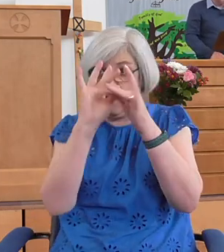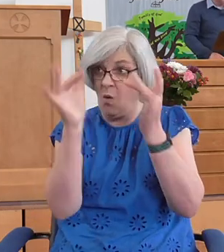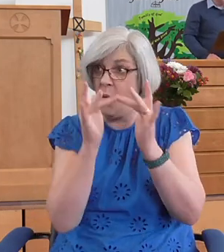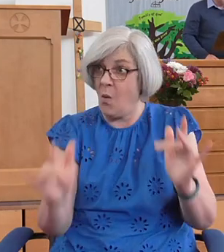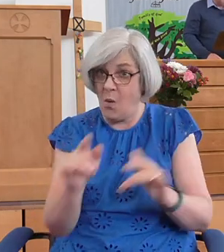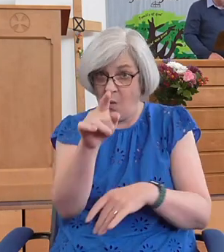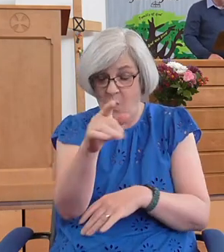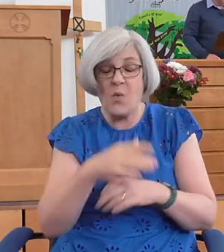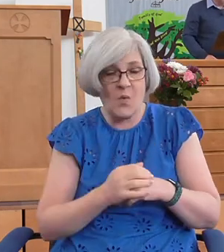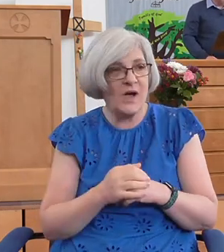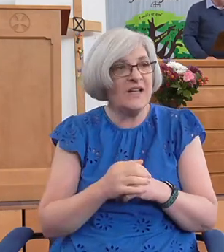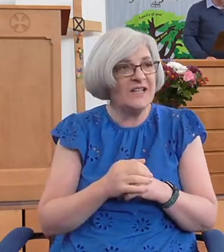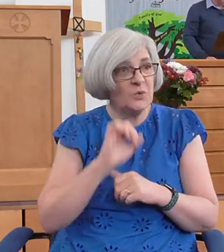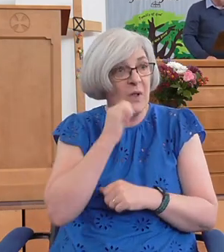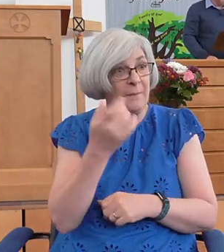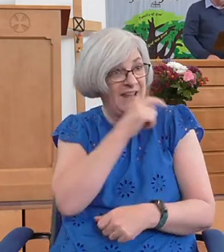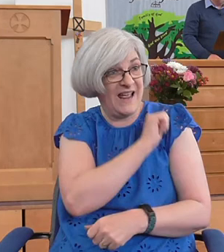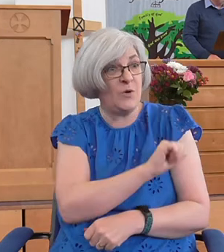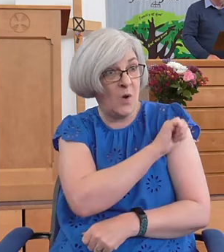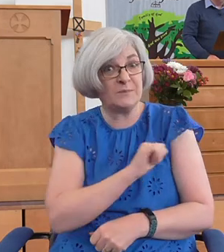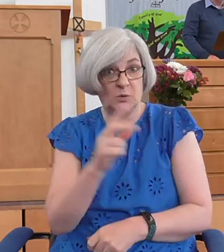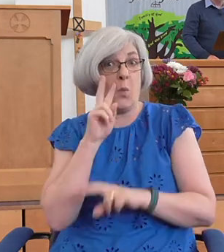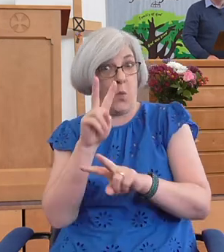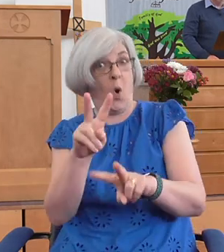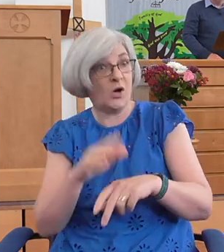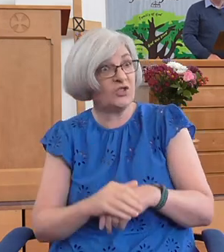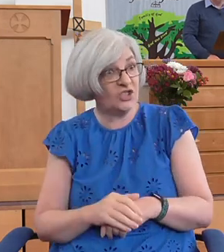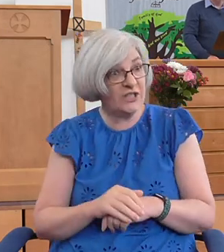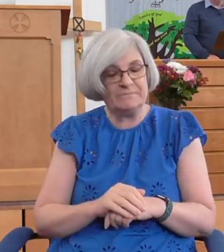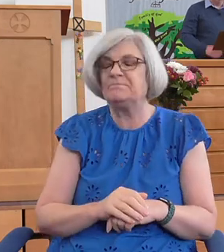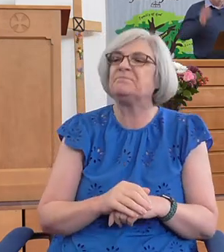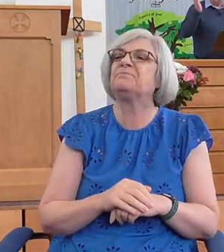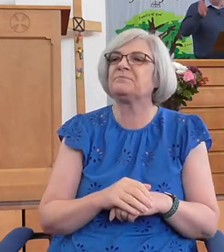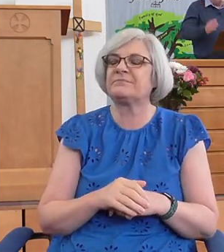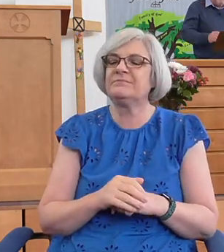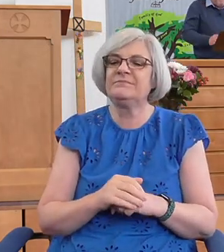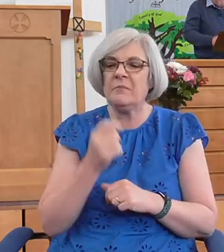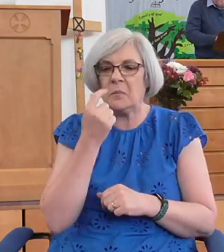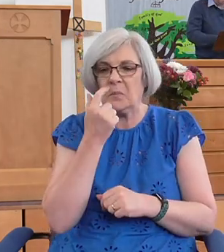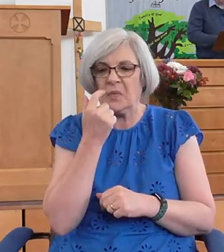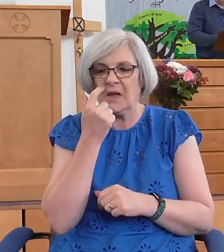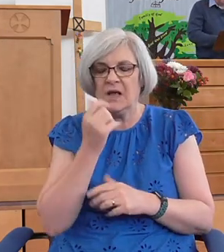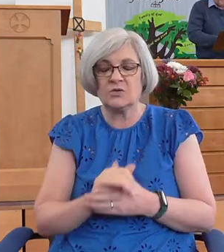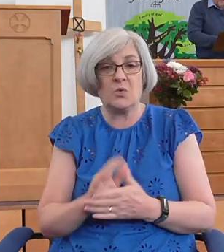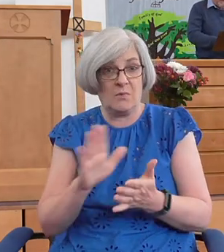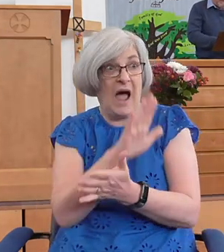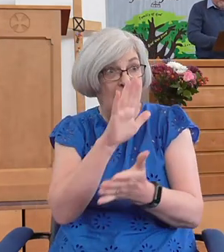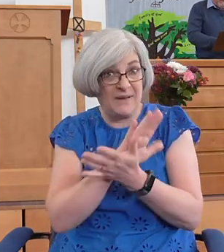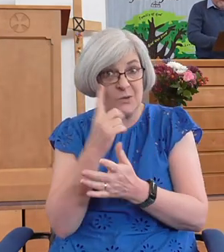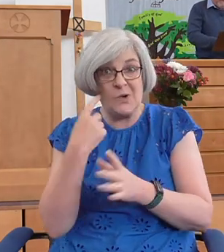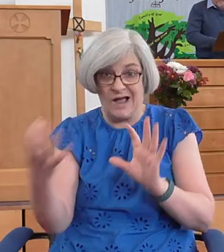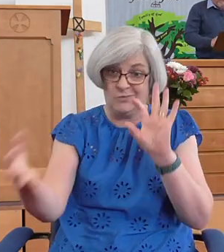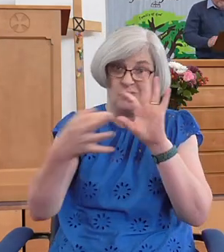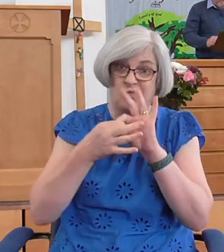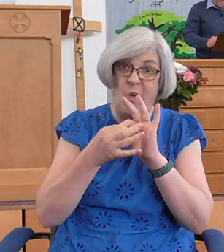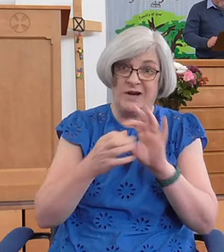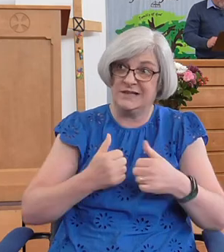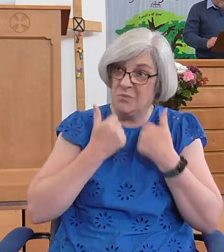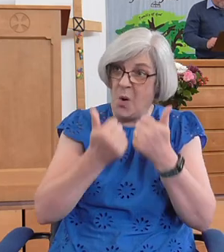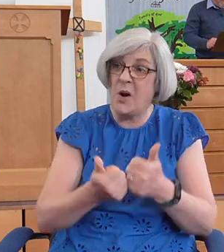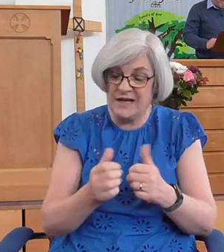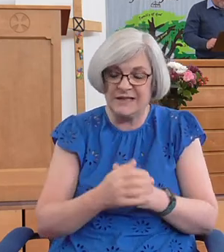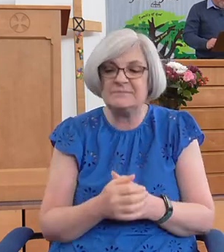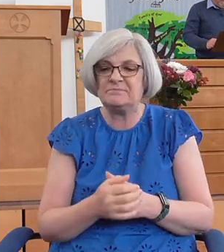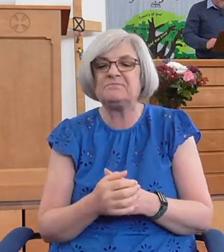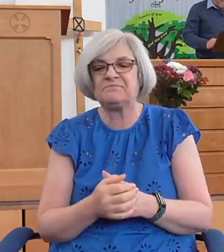she'll get it recording, but knowing her, she'll find some way of doing it. So glad you're able to join us as well this